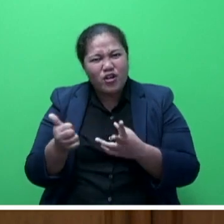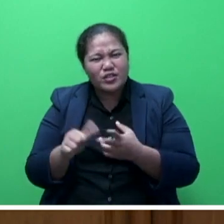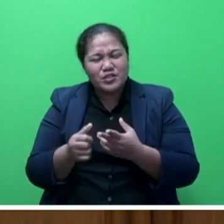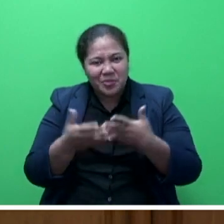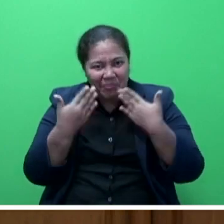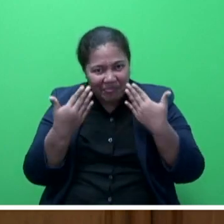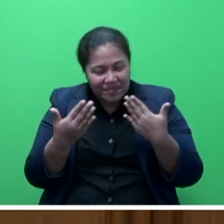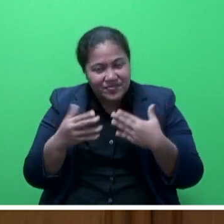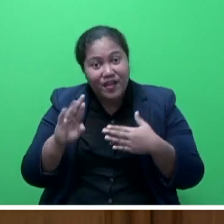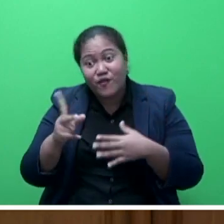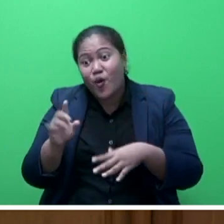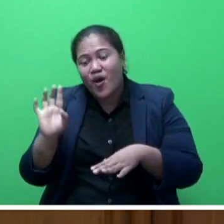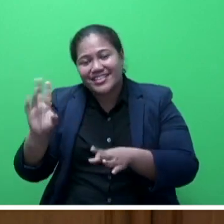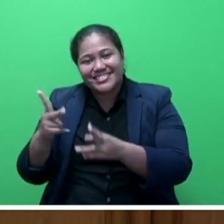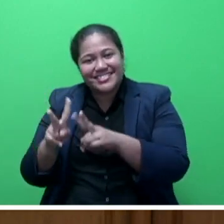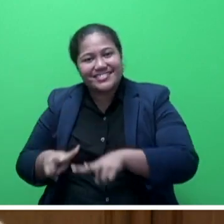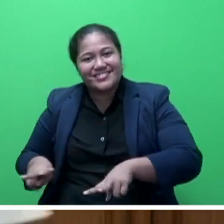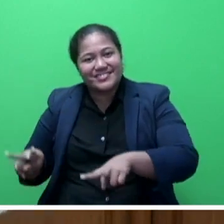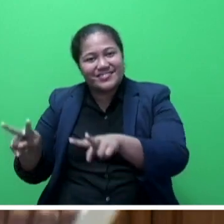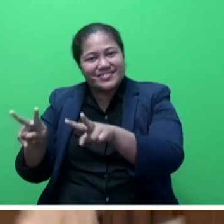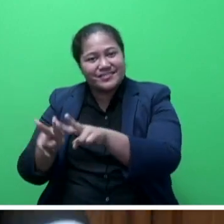planting program.